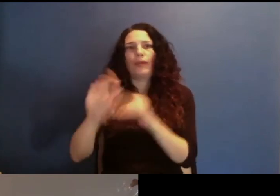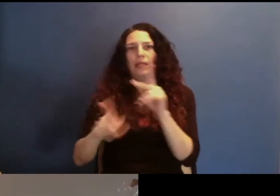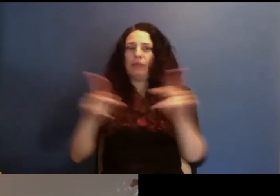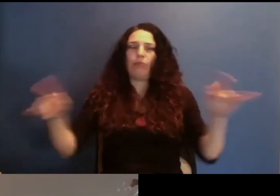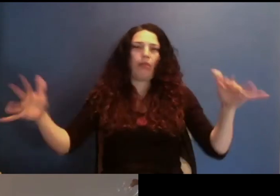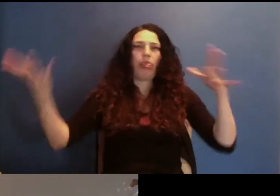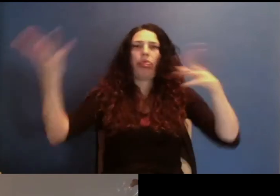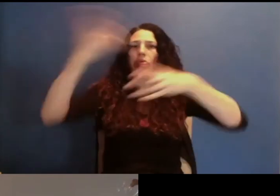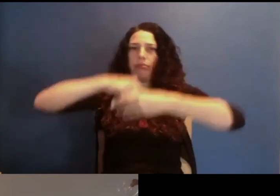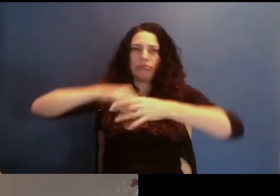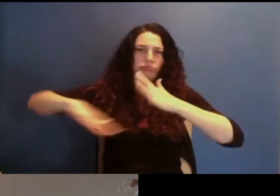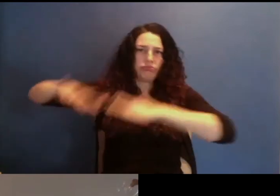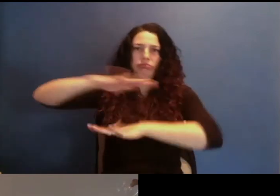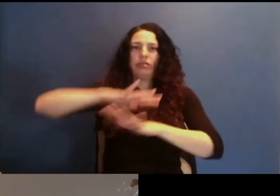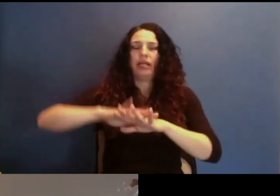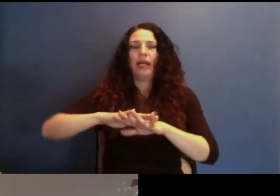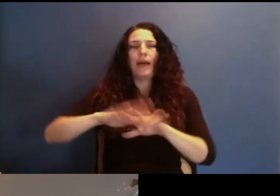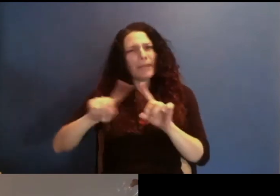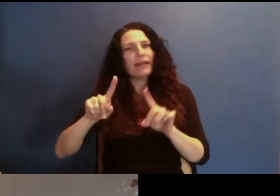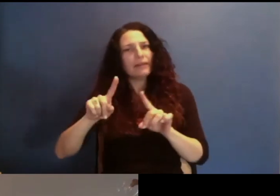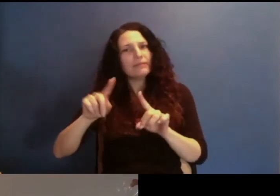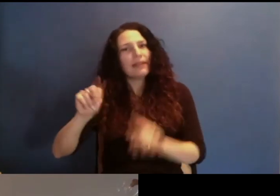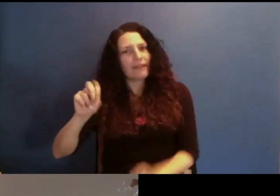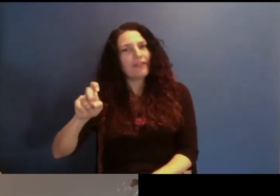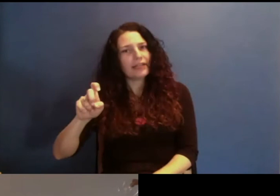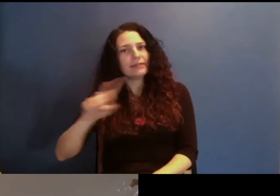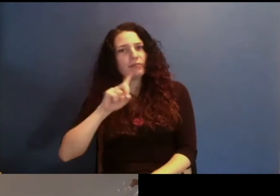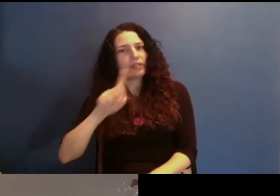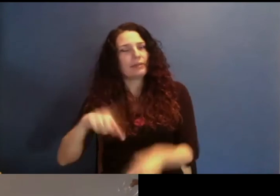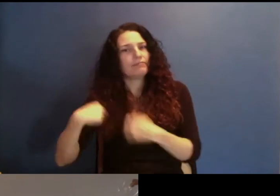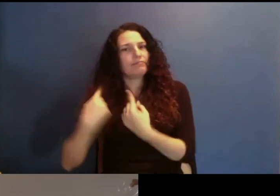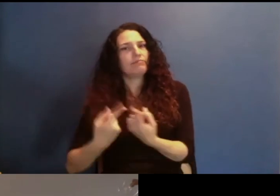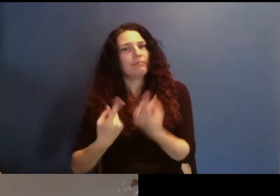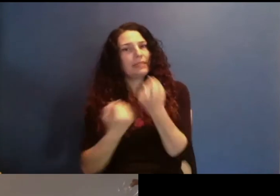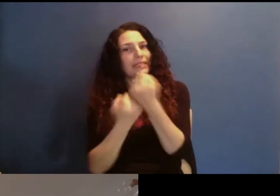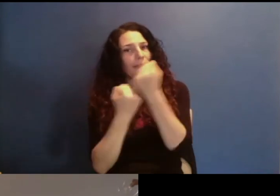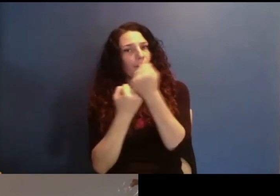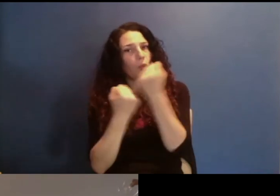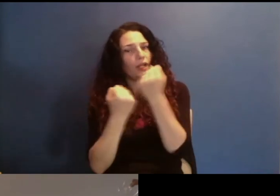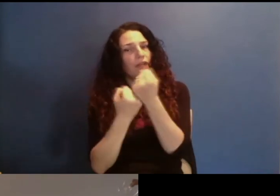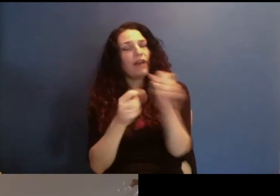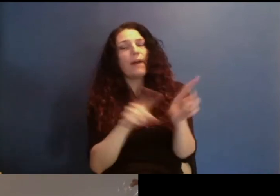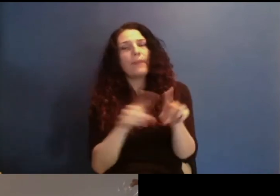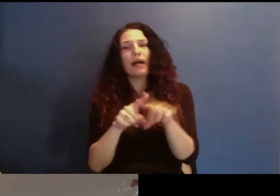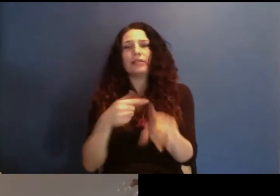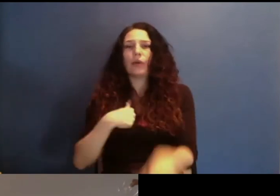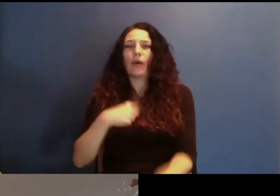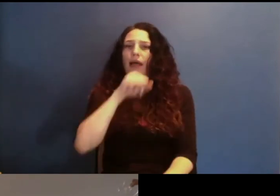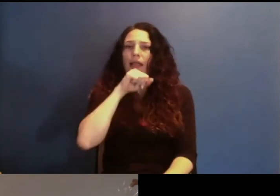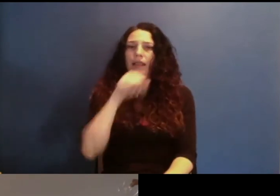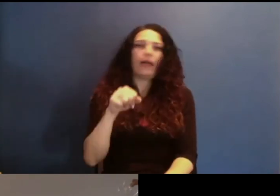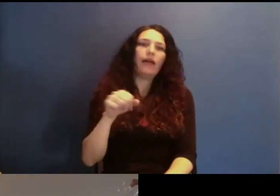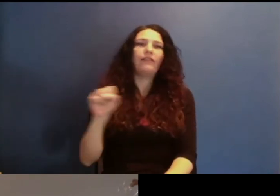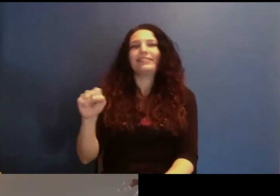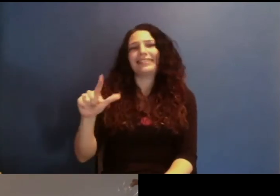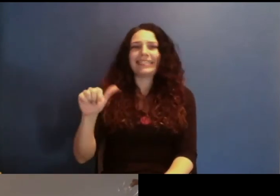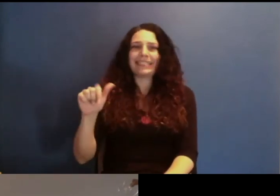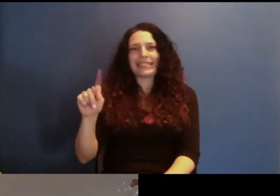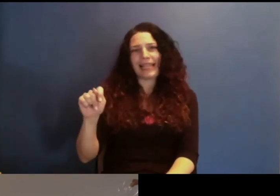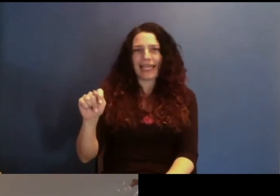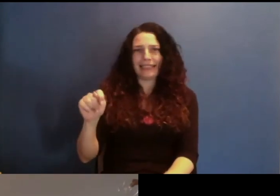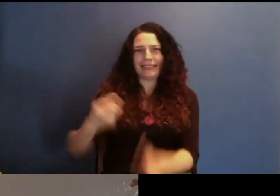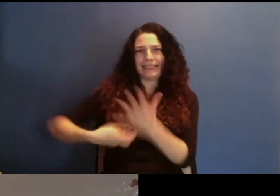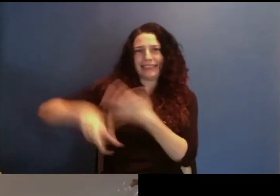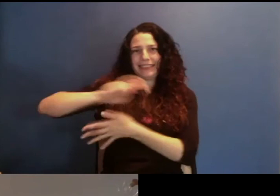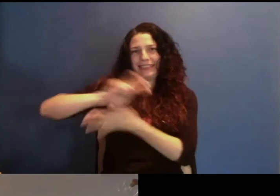supportive about my vision. But also, like, I love to slut it up and sleep around, so I'm